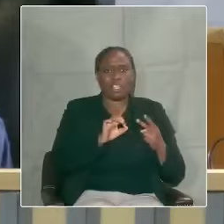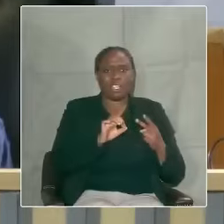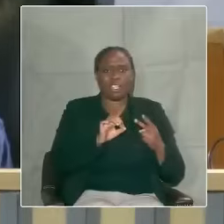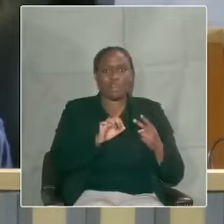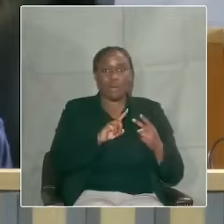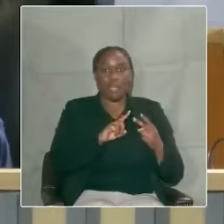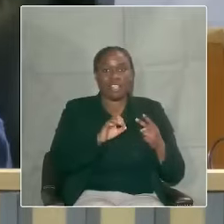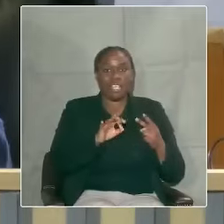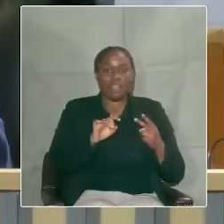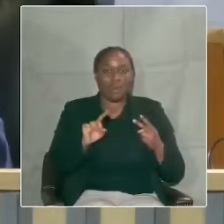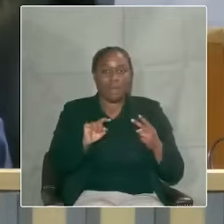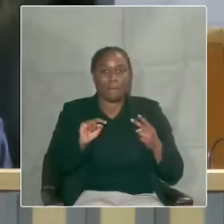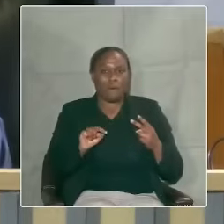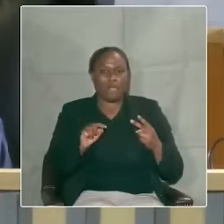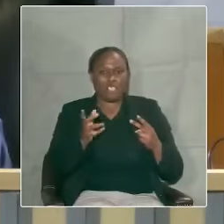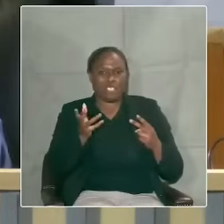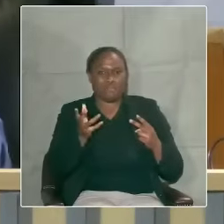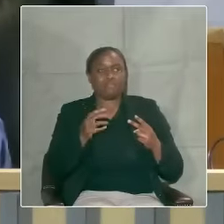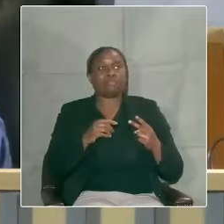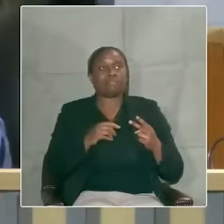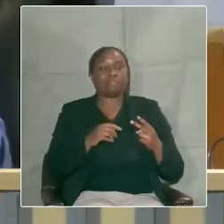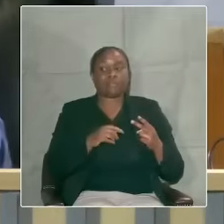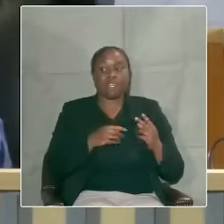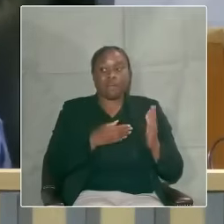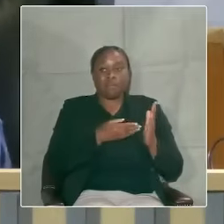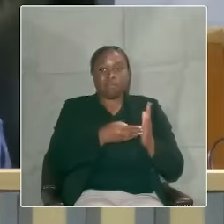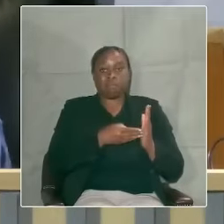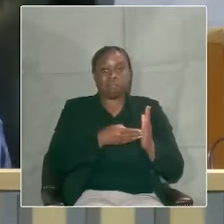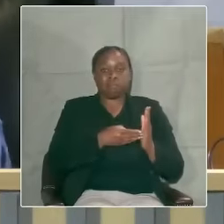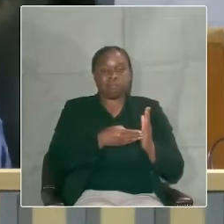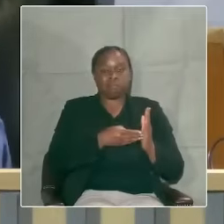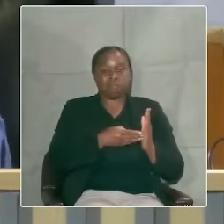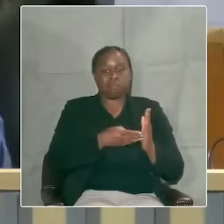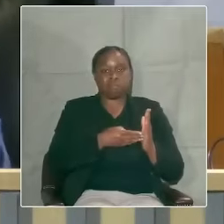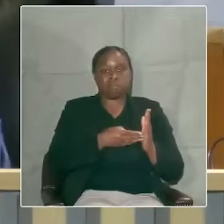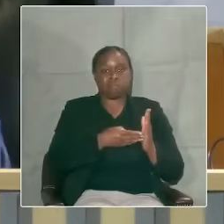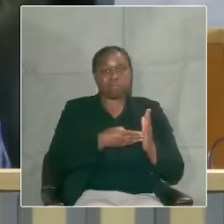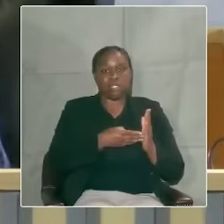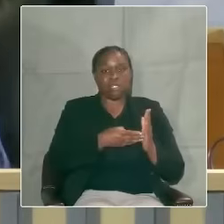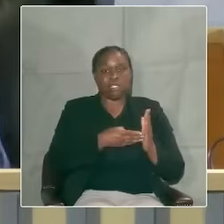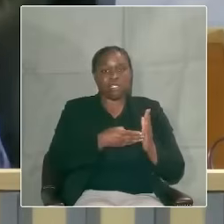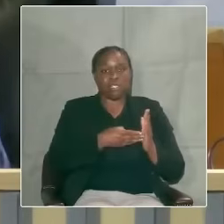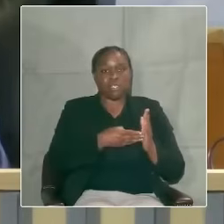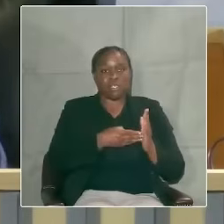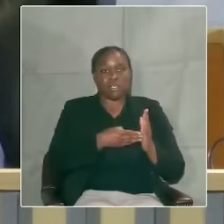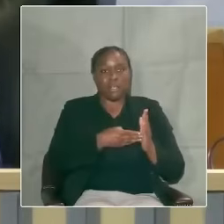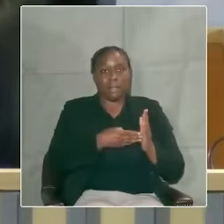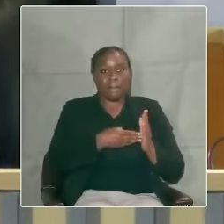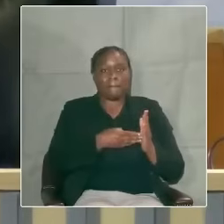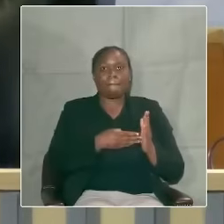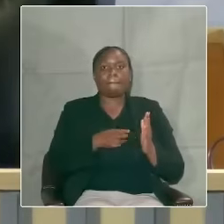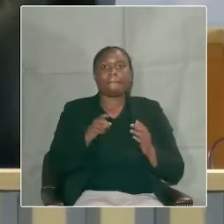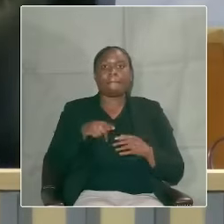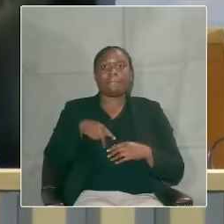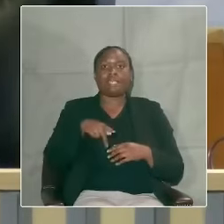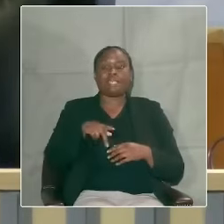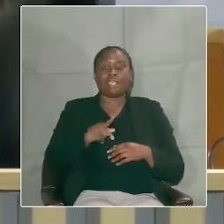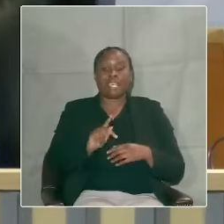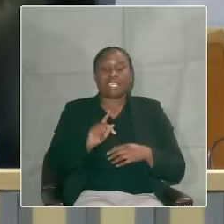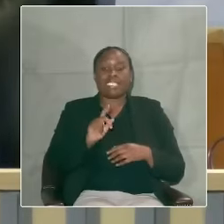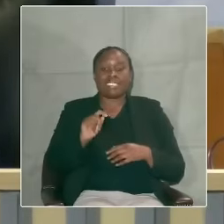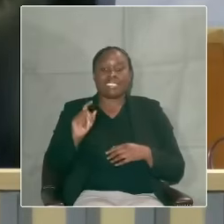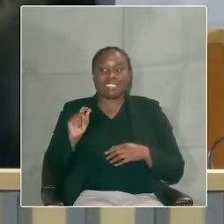point something. There you basically accept that the